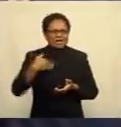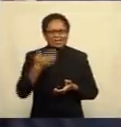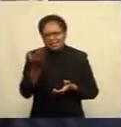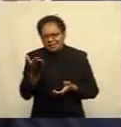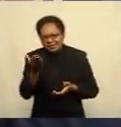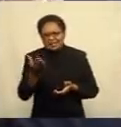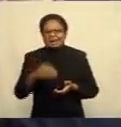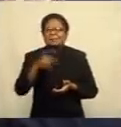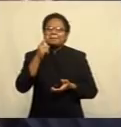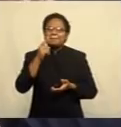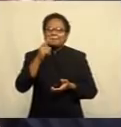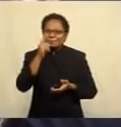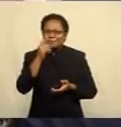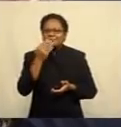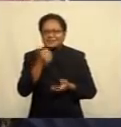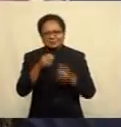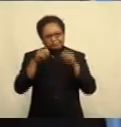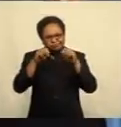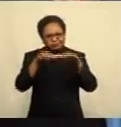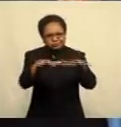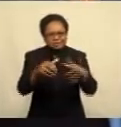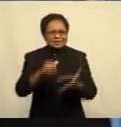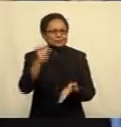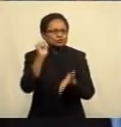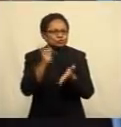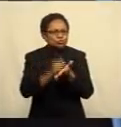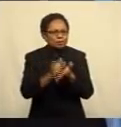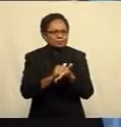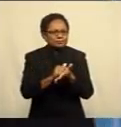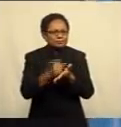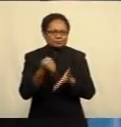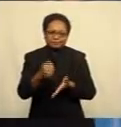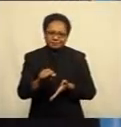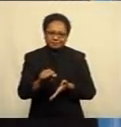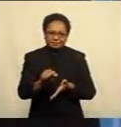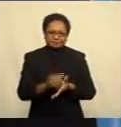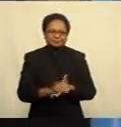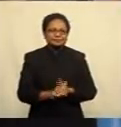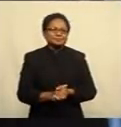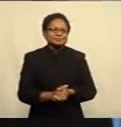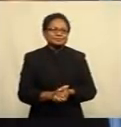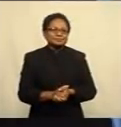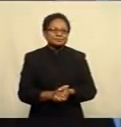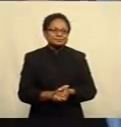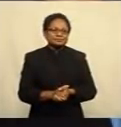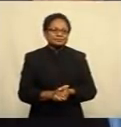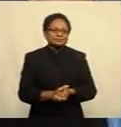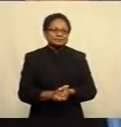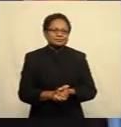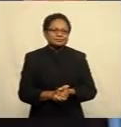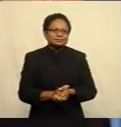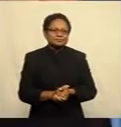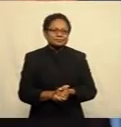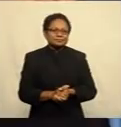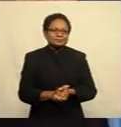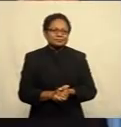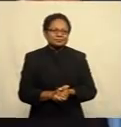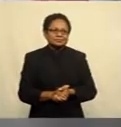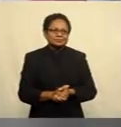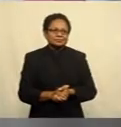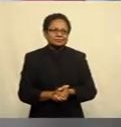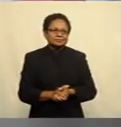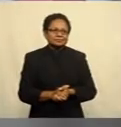panic buying. Please do not run up to the supermarkets and start bulk buying things this afternoon or this evening. Doing so will only